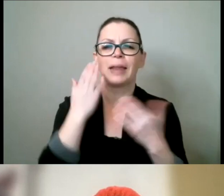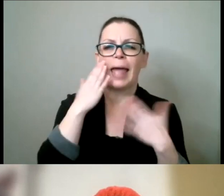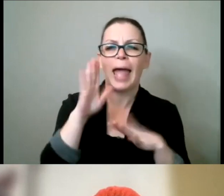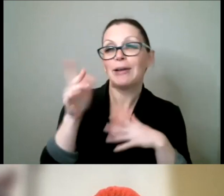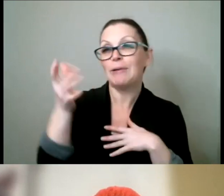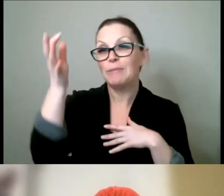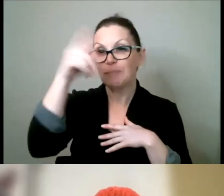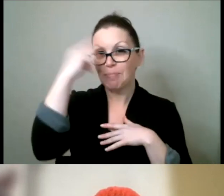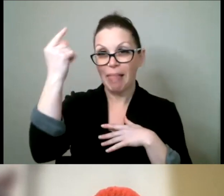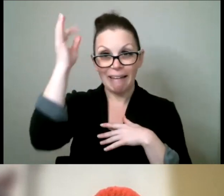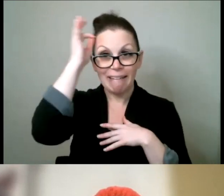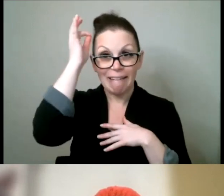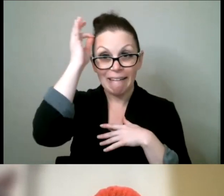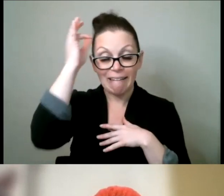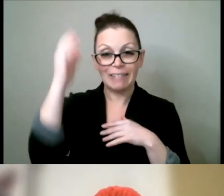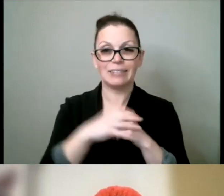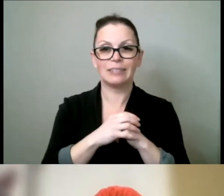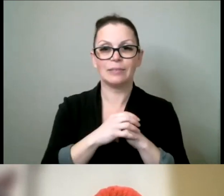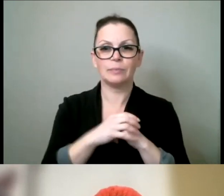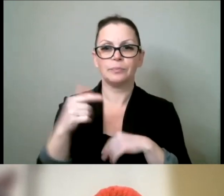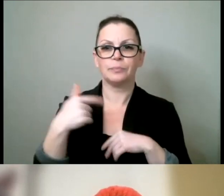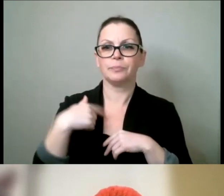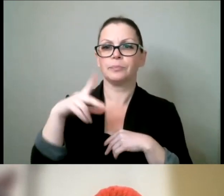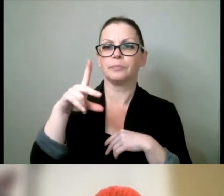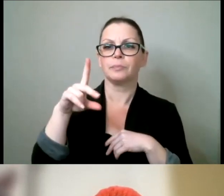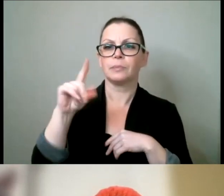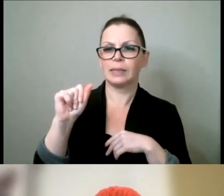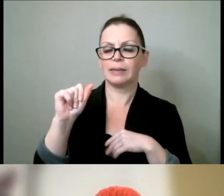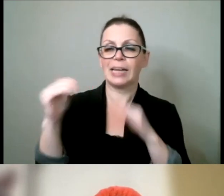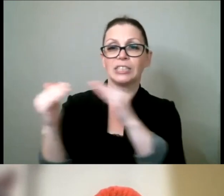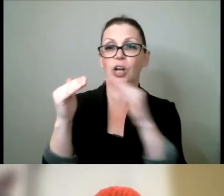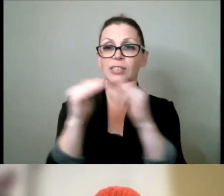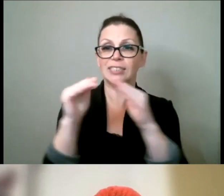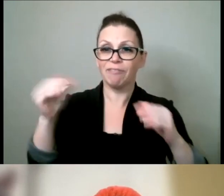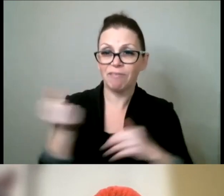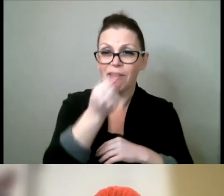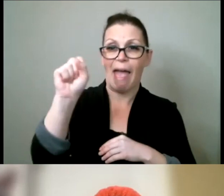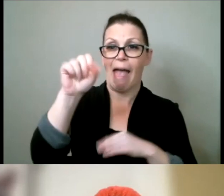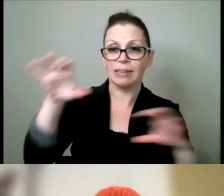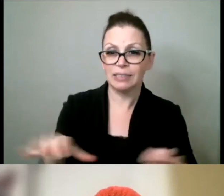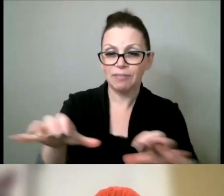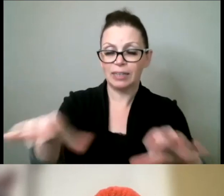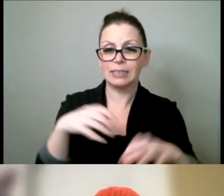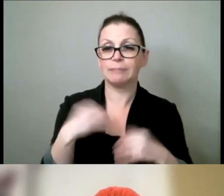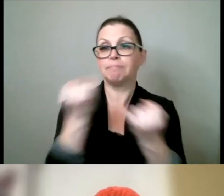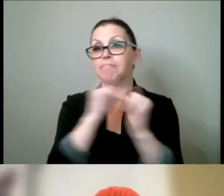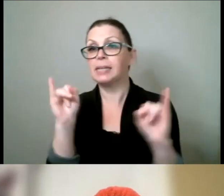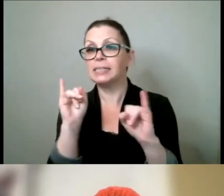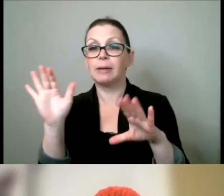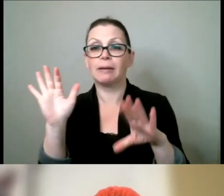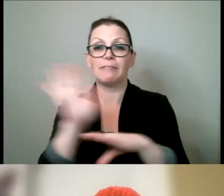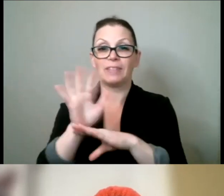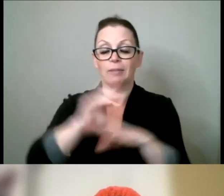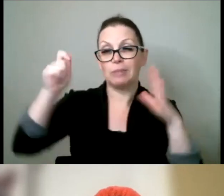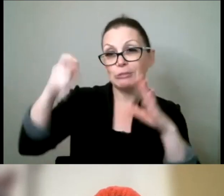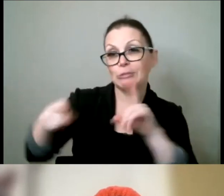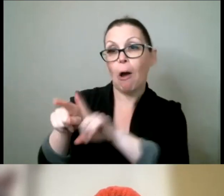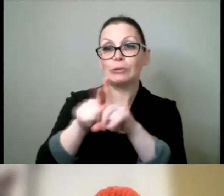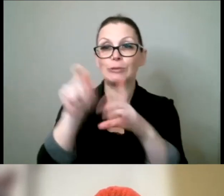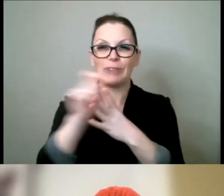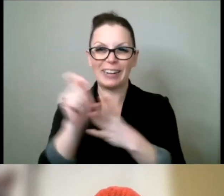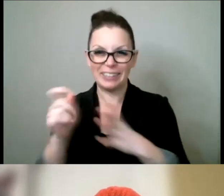hair. And I am a disability justice activist, independent film producer, and screenwriter.